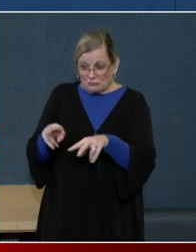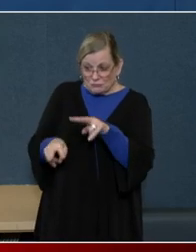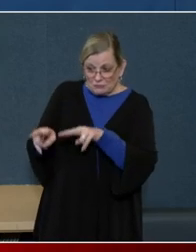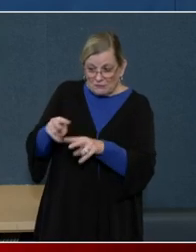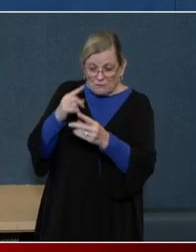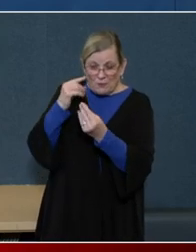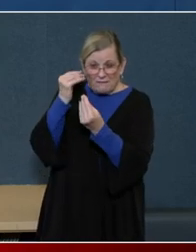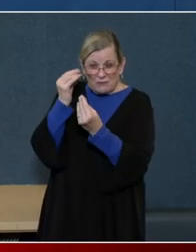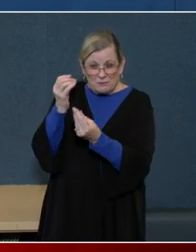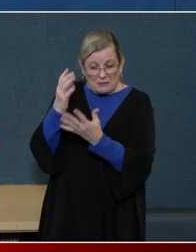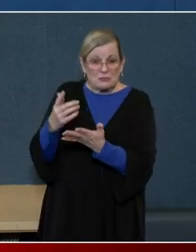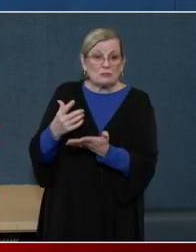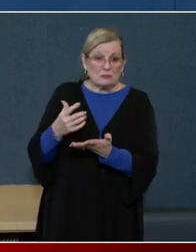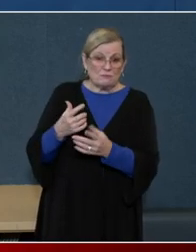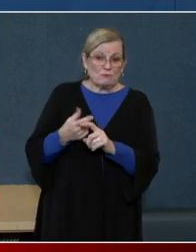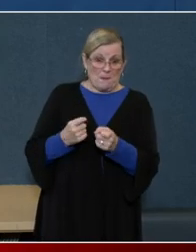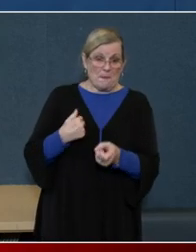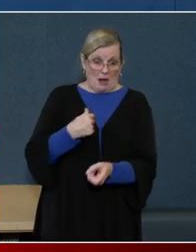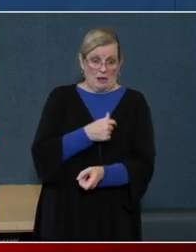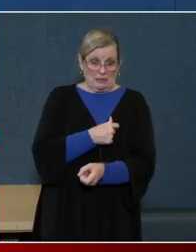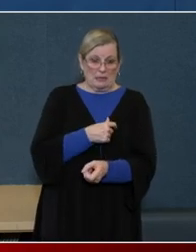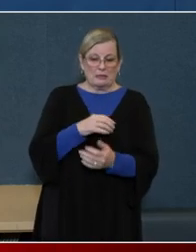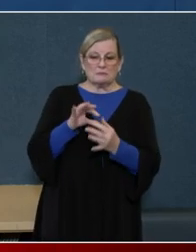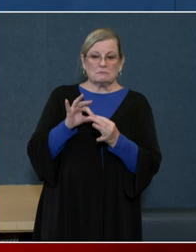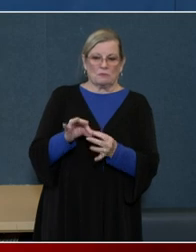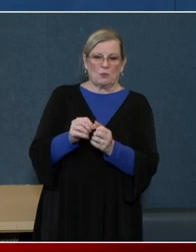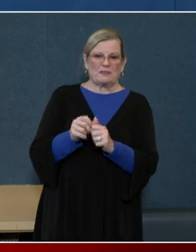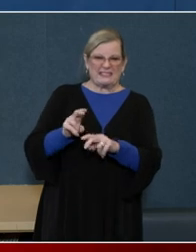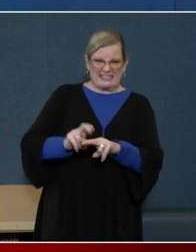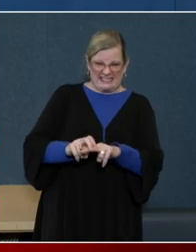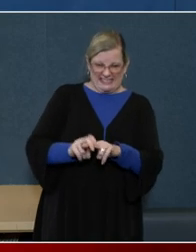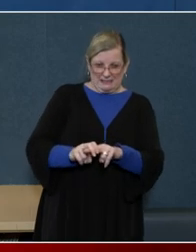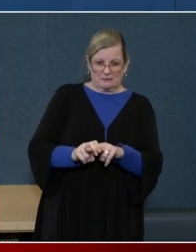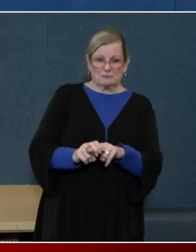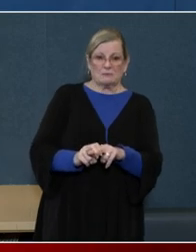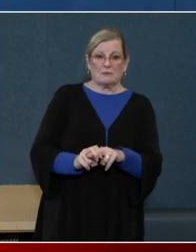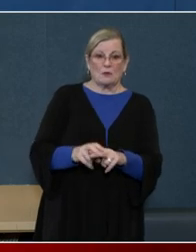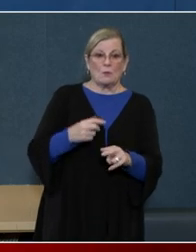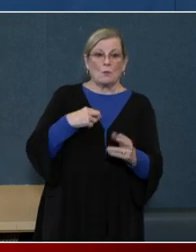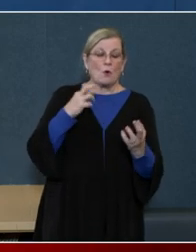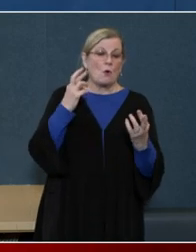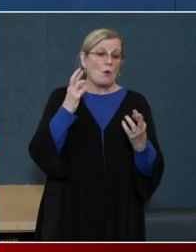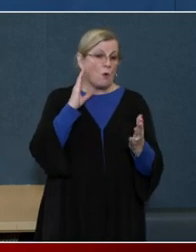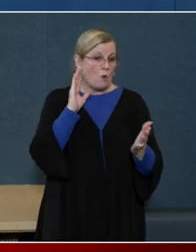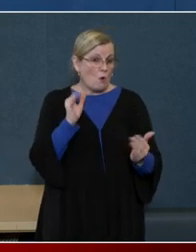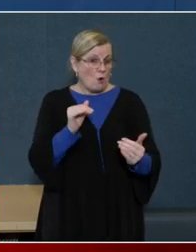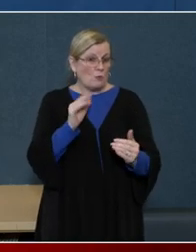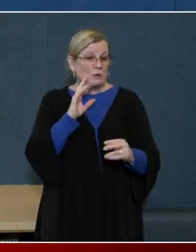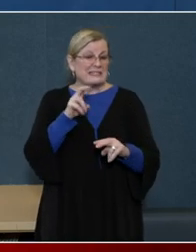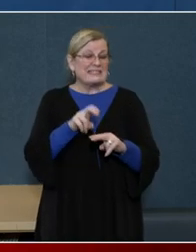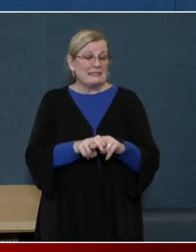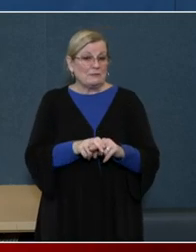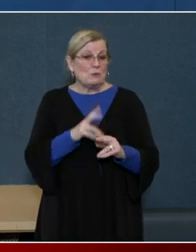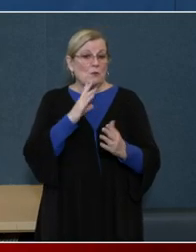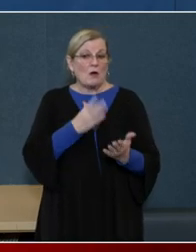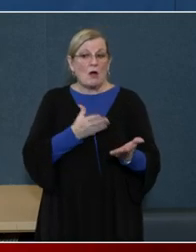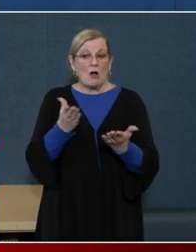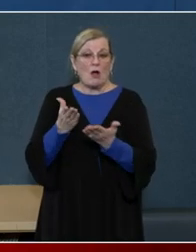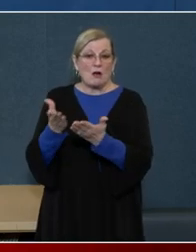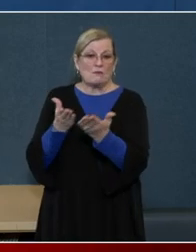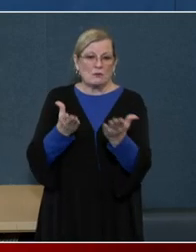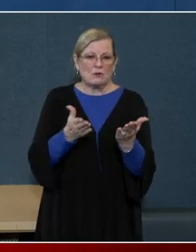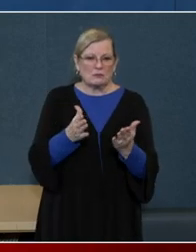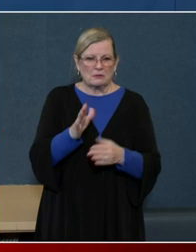for seats. The expectation is that seats will be offered by October